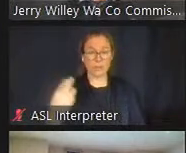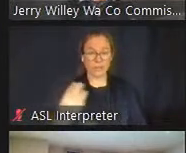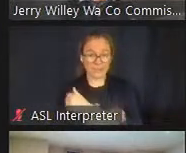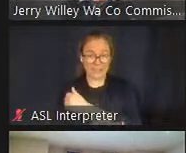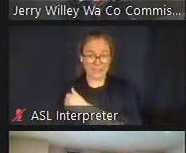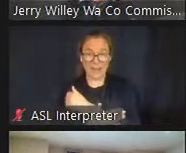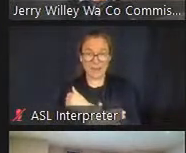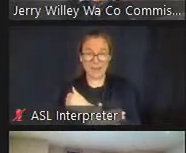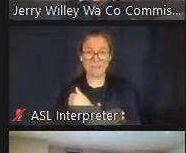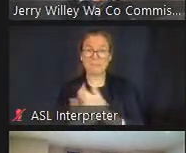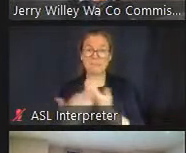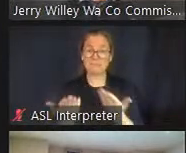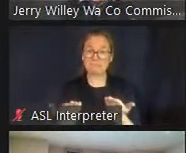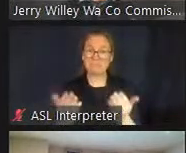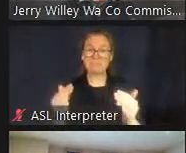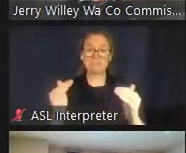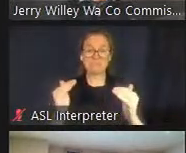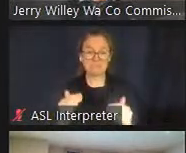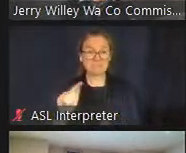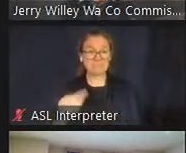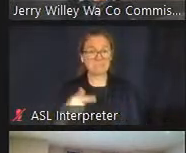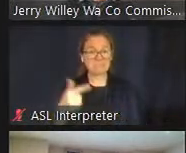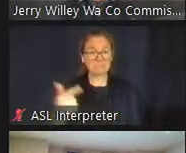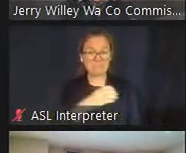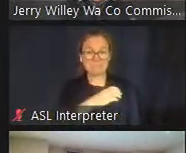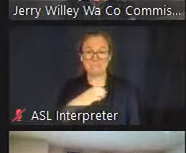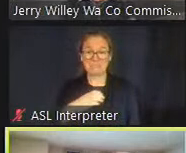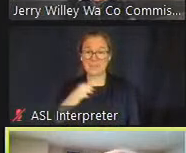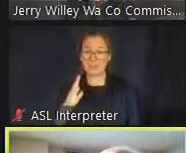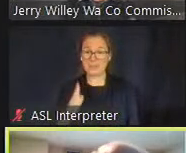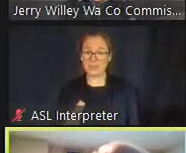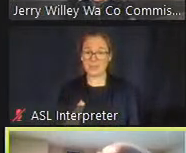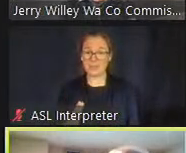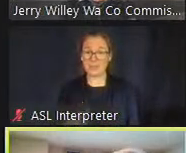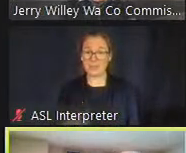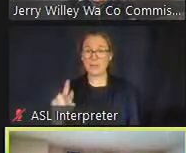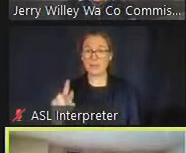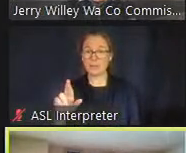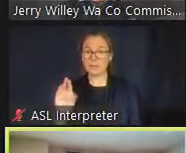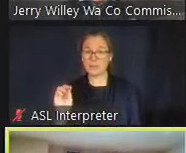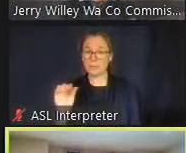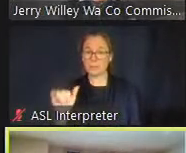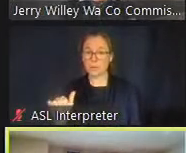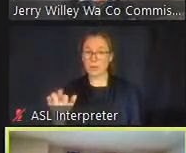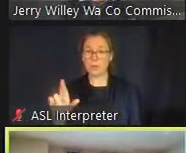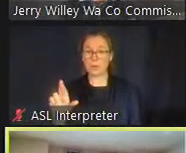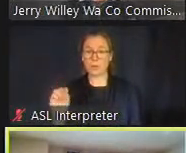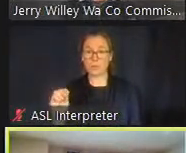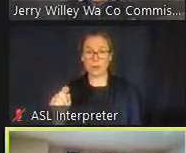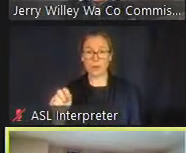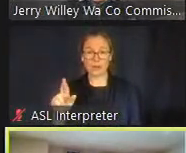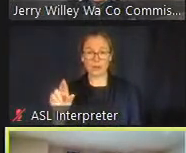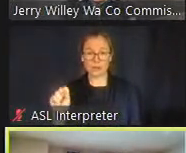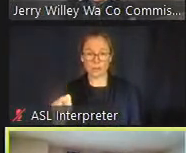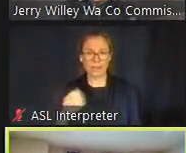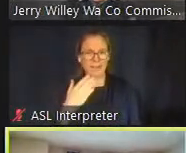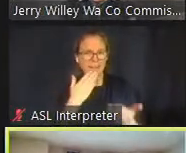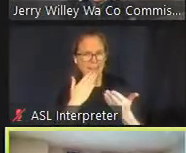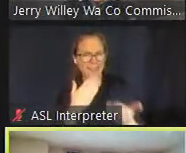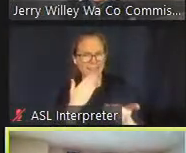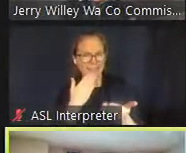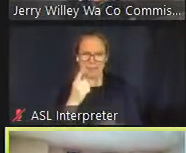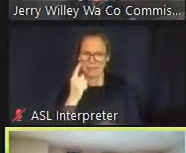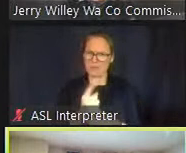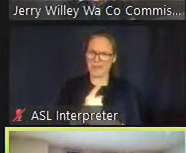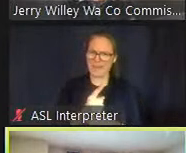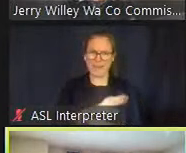I'd like to turn it over to Commissioner Rogers. Thank you, Pam. Good morning to everyone. And I would echo your comments that we all work for everyone in the county,